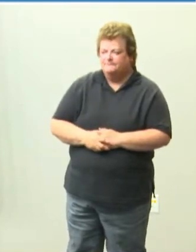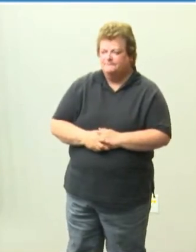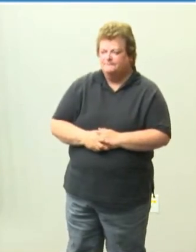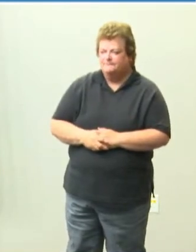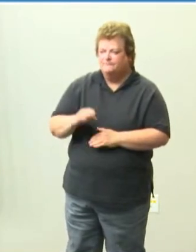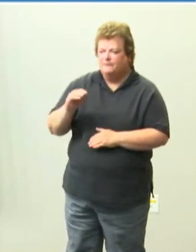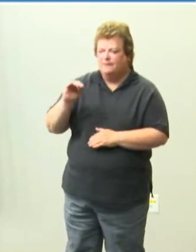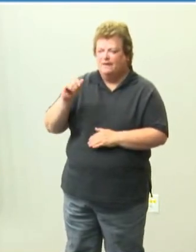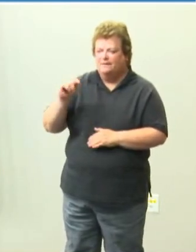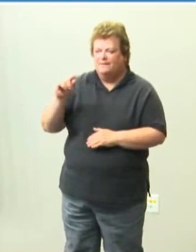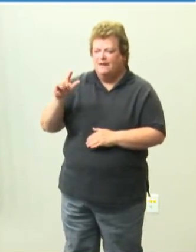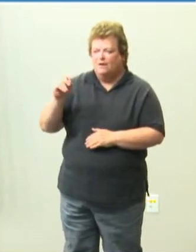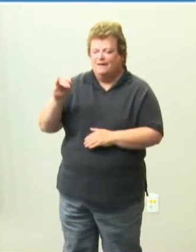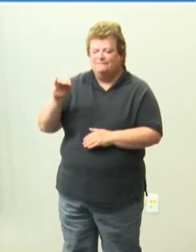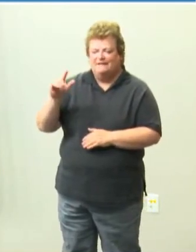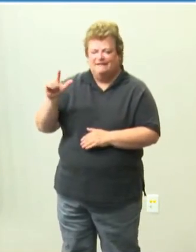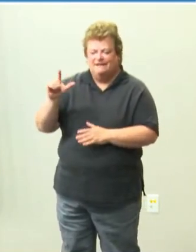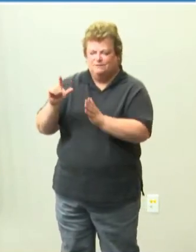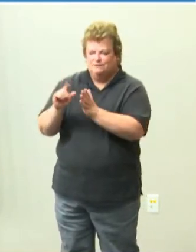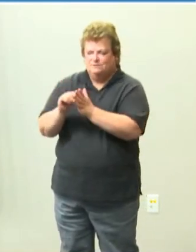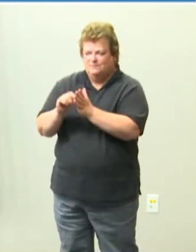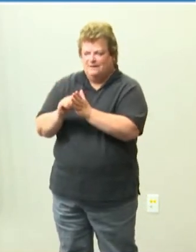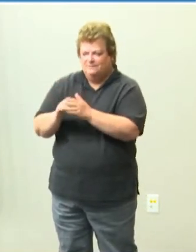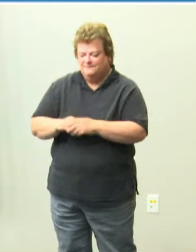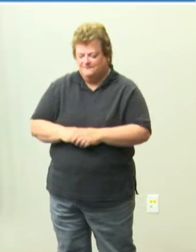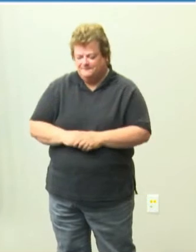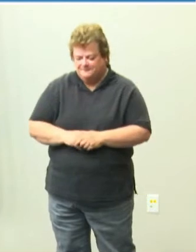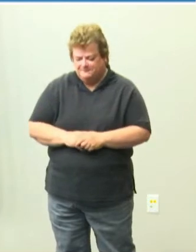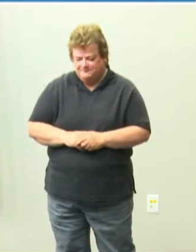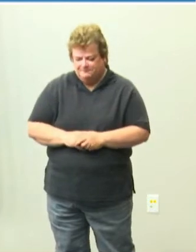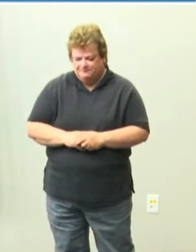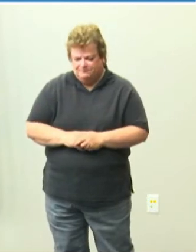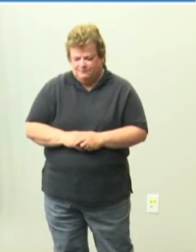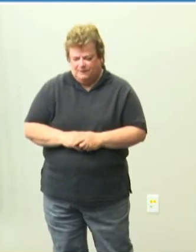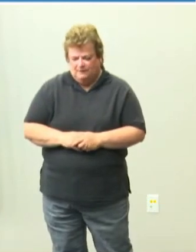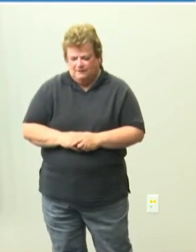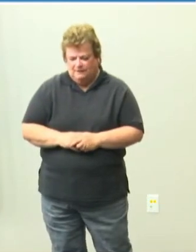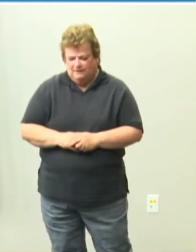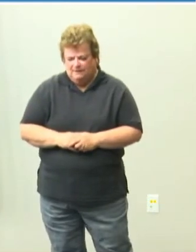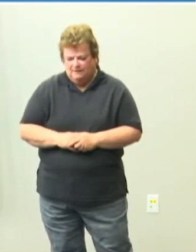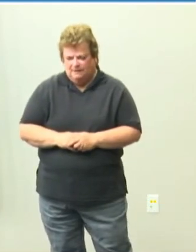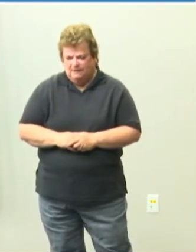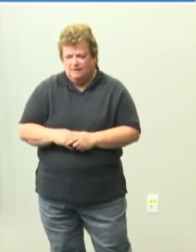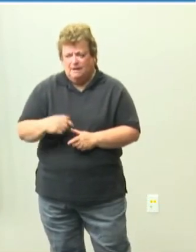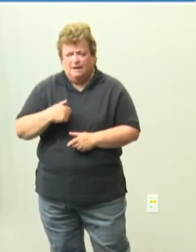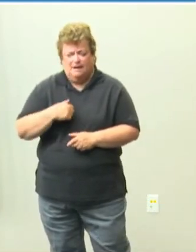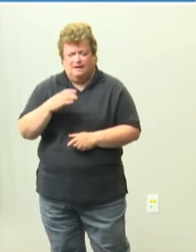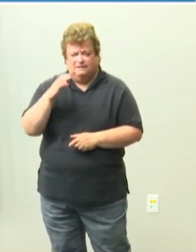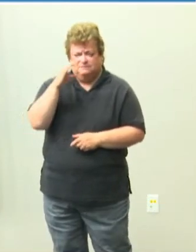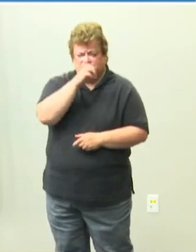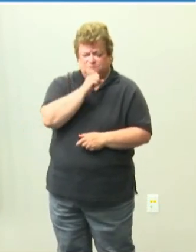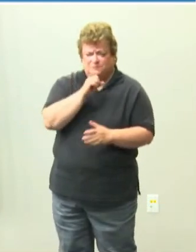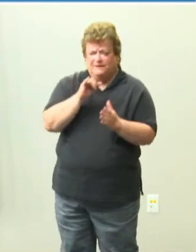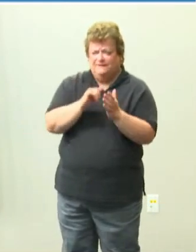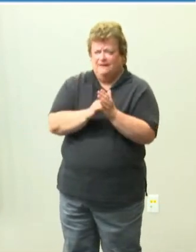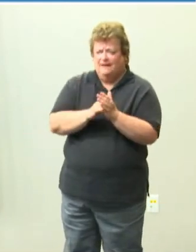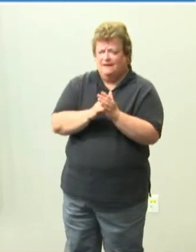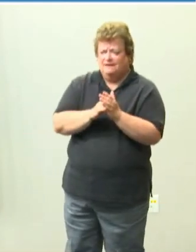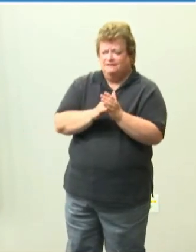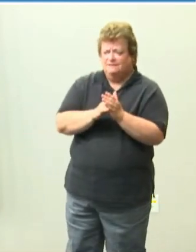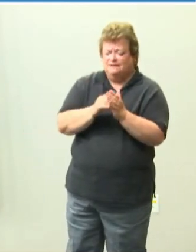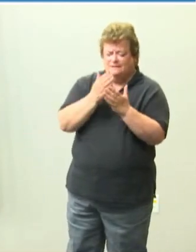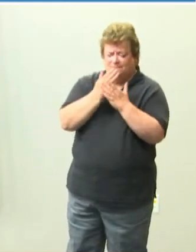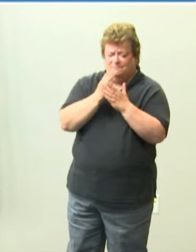I'm Matt Meadow with the Journal Star. Hi, Matt. Hi. So I'm assuming that this the